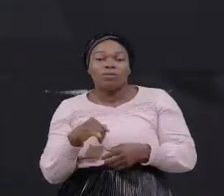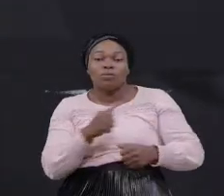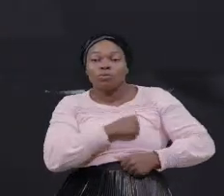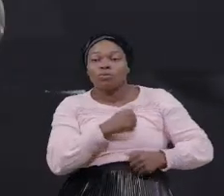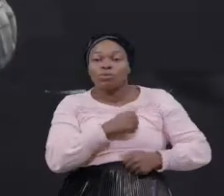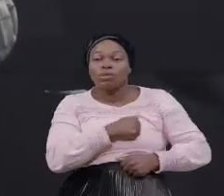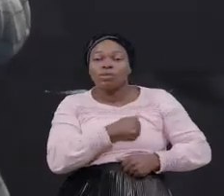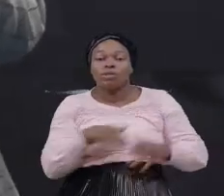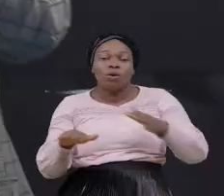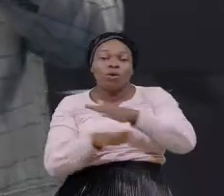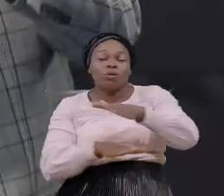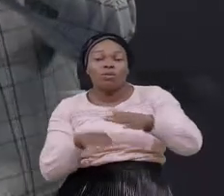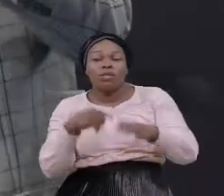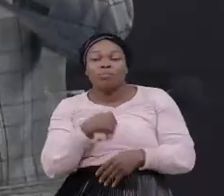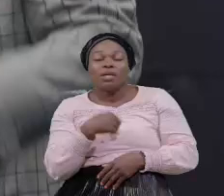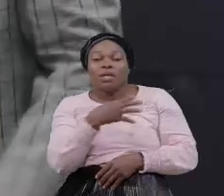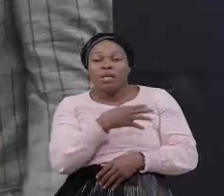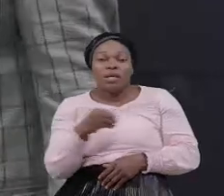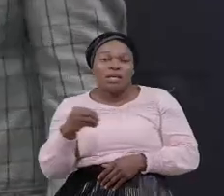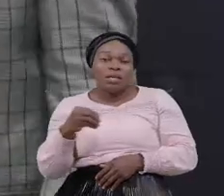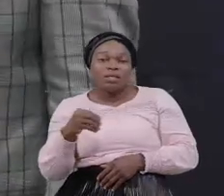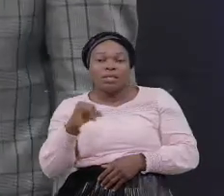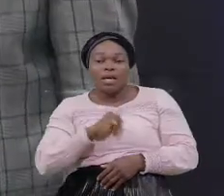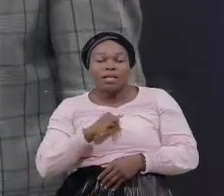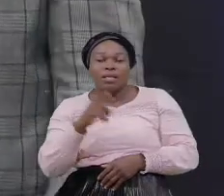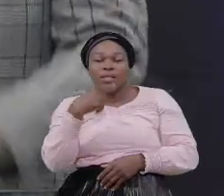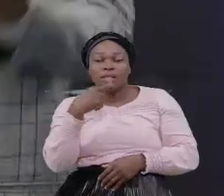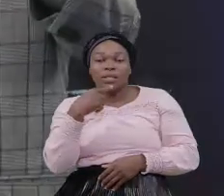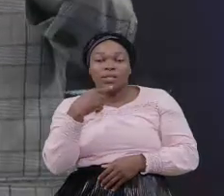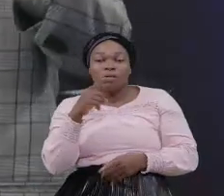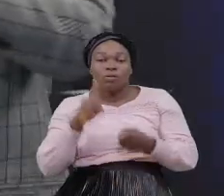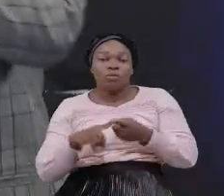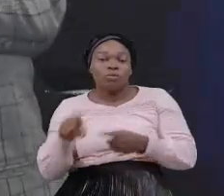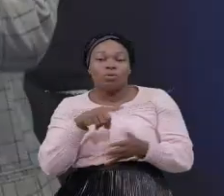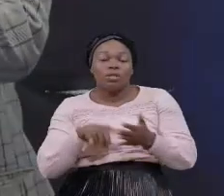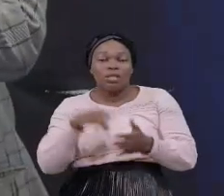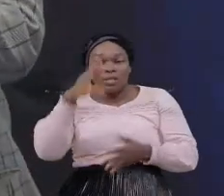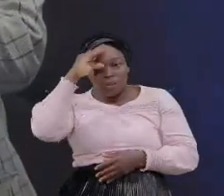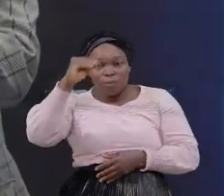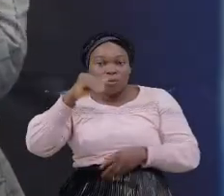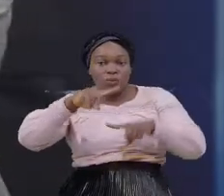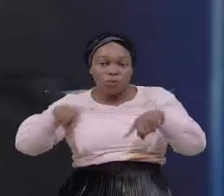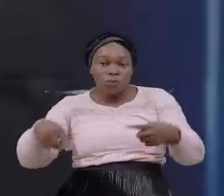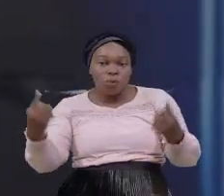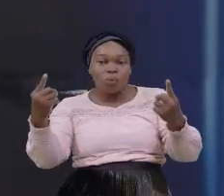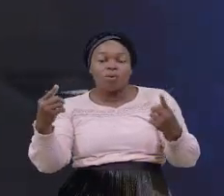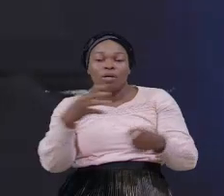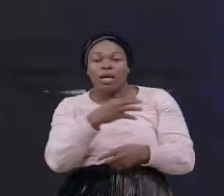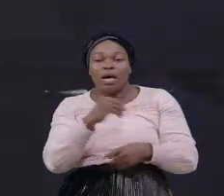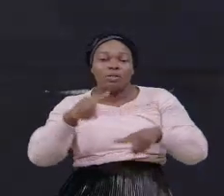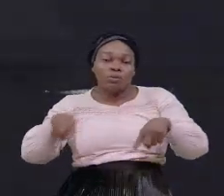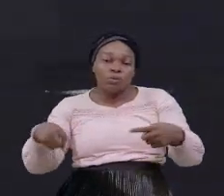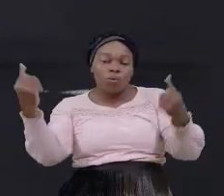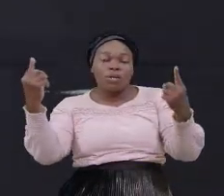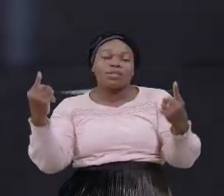me. And I say to this man, go. And he goeth. The